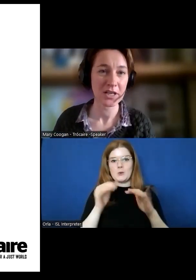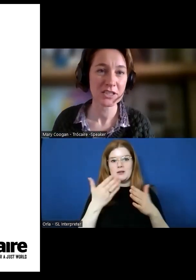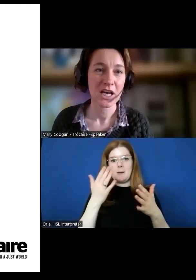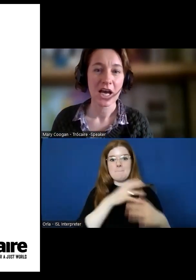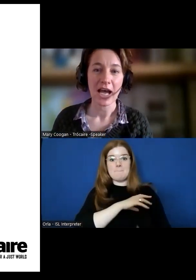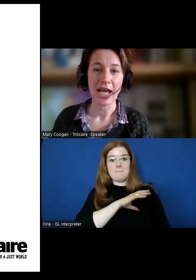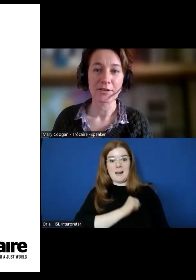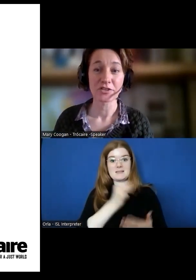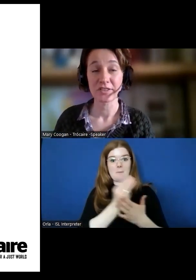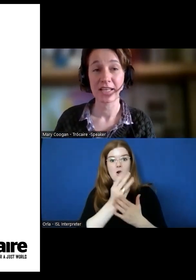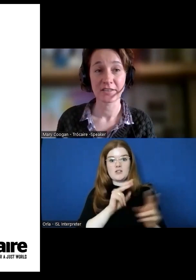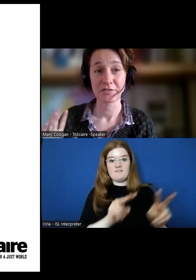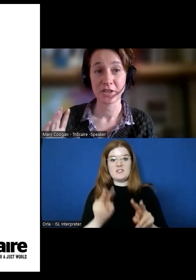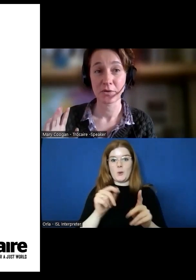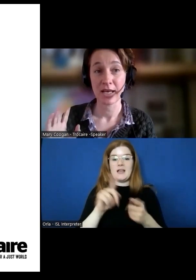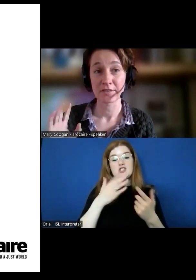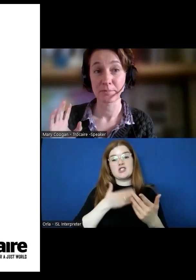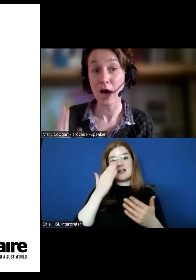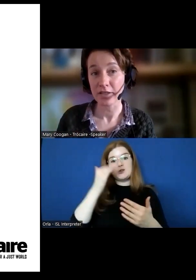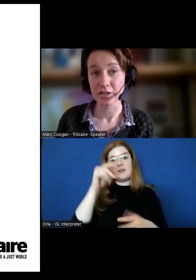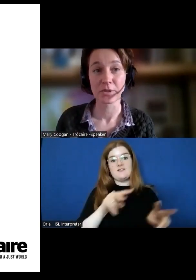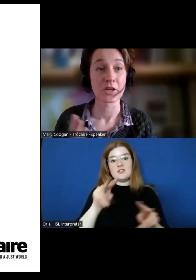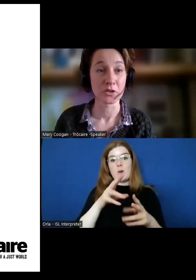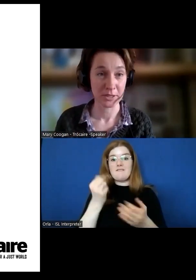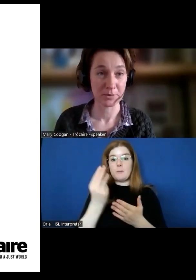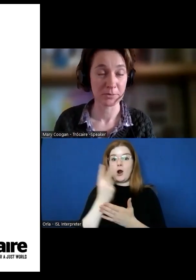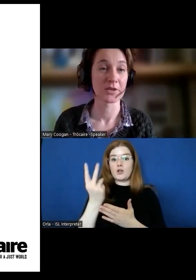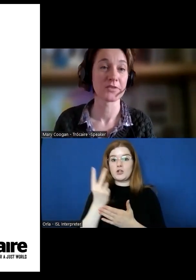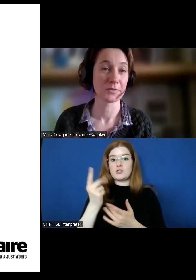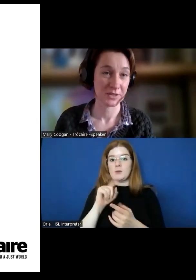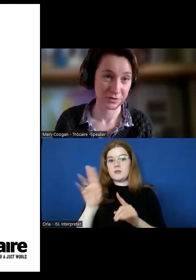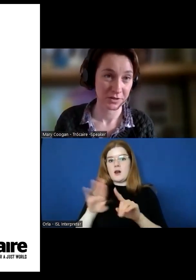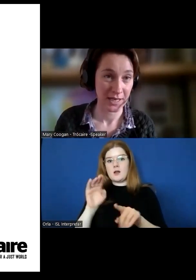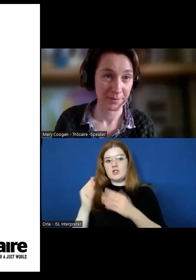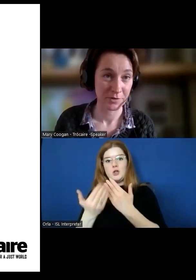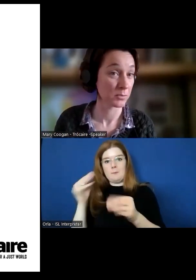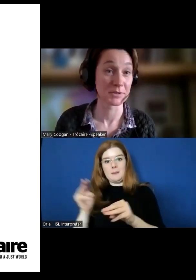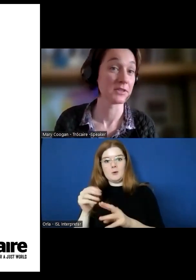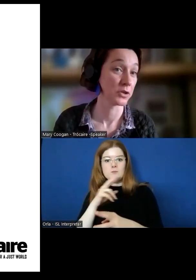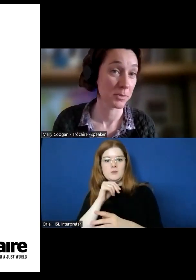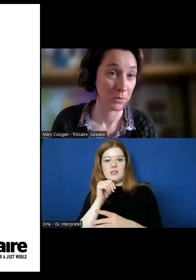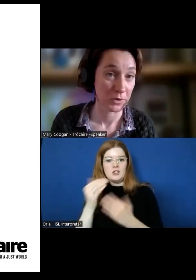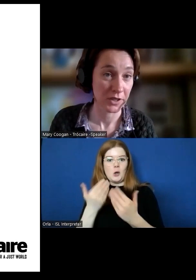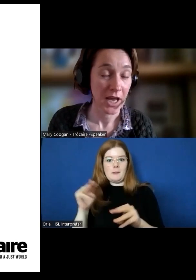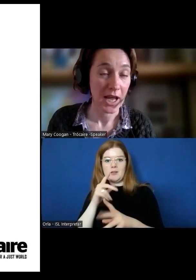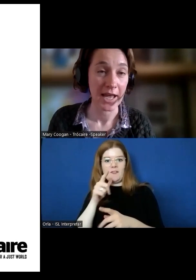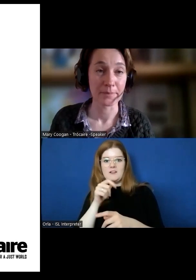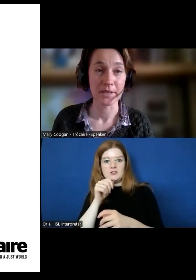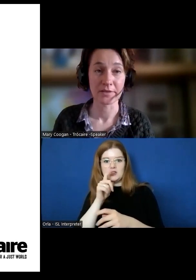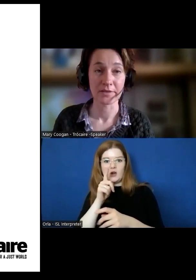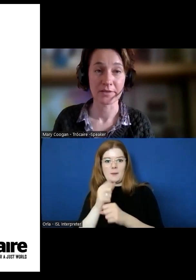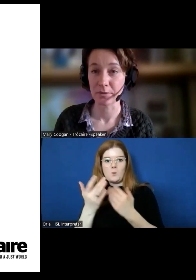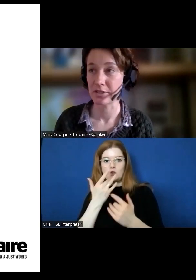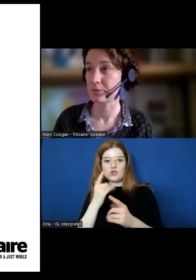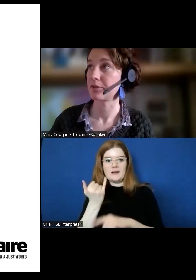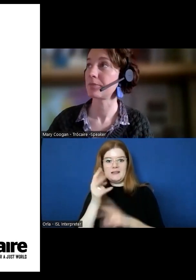Palestine part. Just to say this video has partners, but not young people, because the young people didn't talk about water in